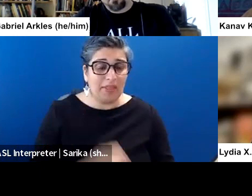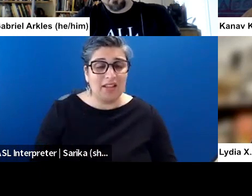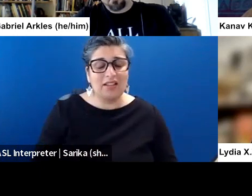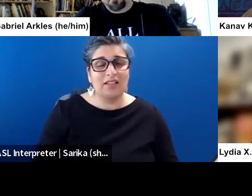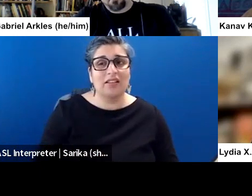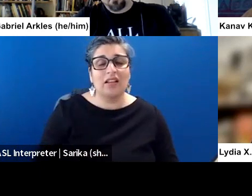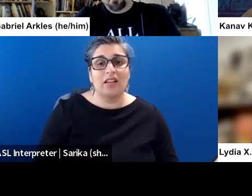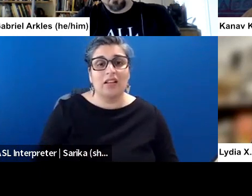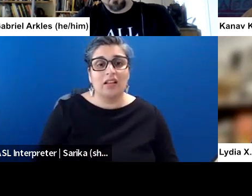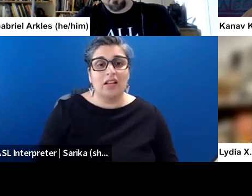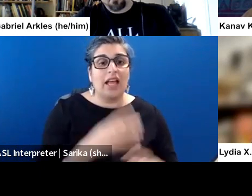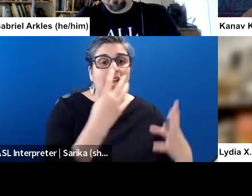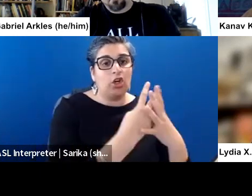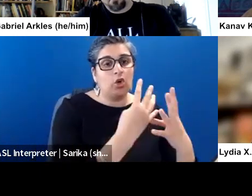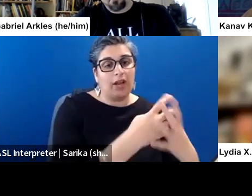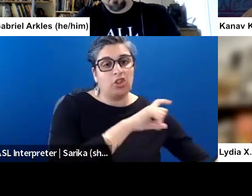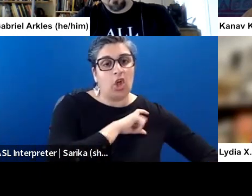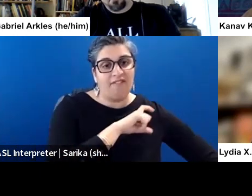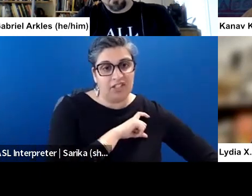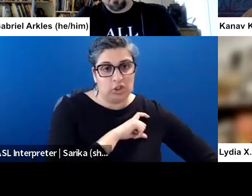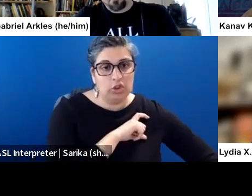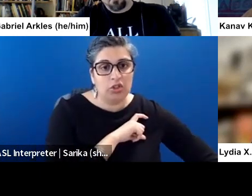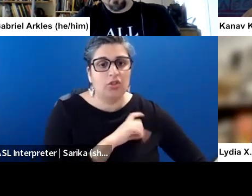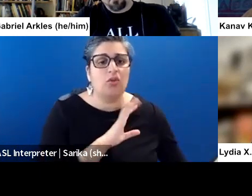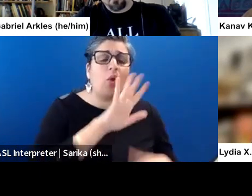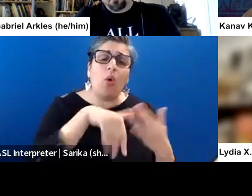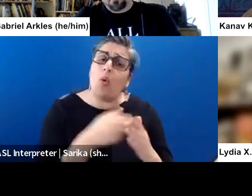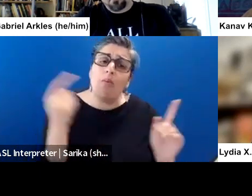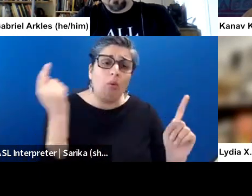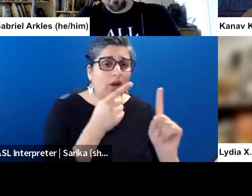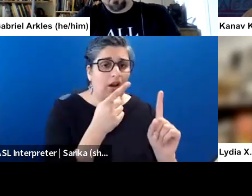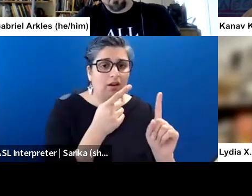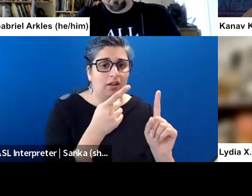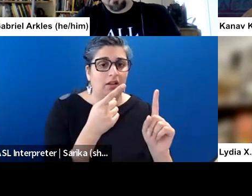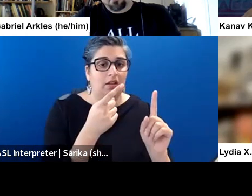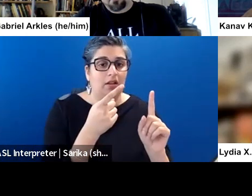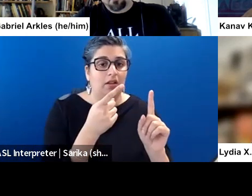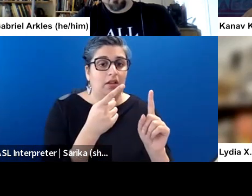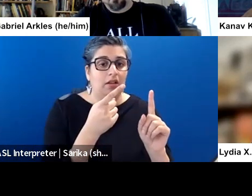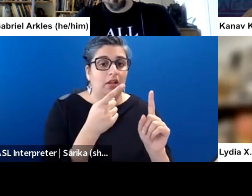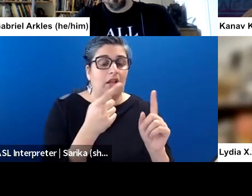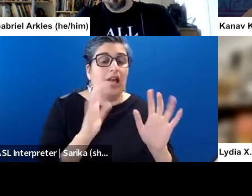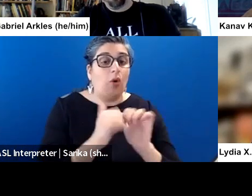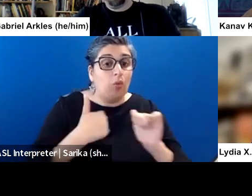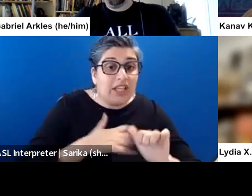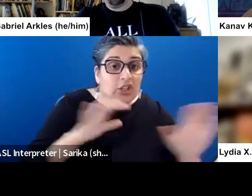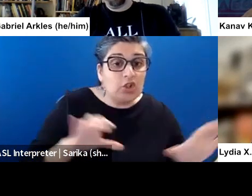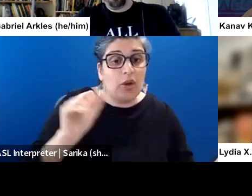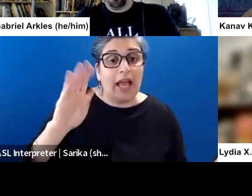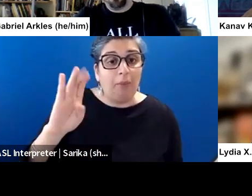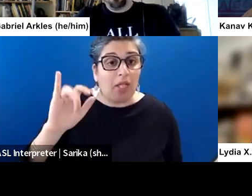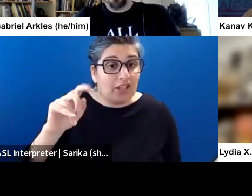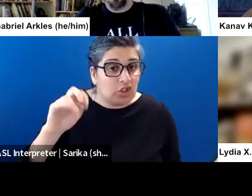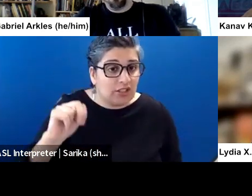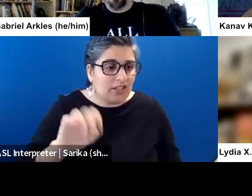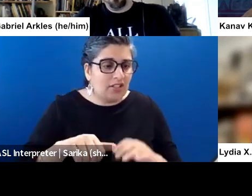as correctional officers. So the whole point of that is to start the way that we do abolition to create alternatives to incarceration